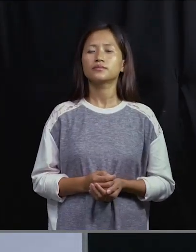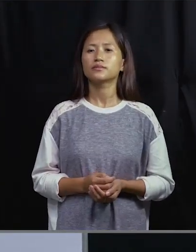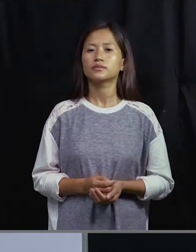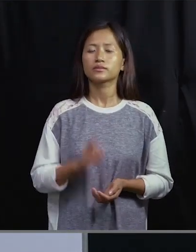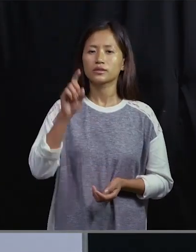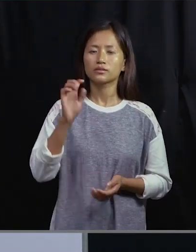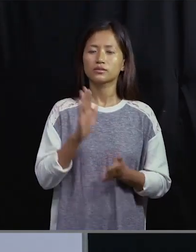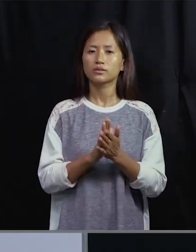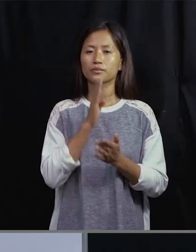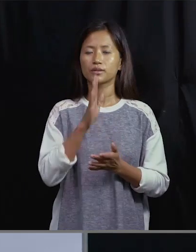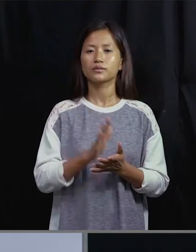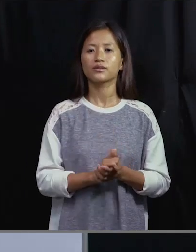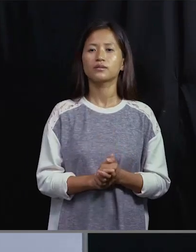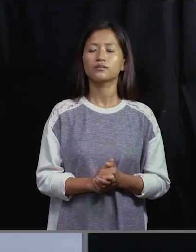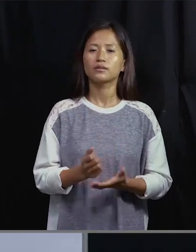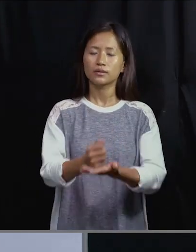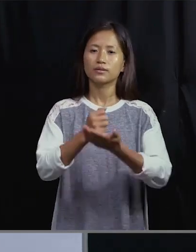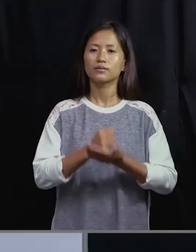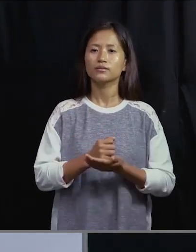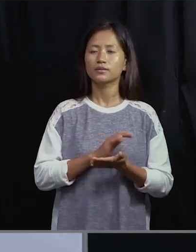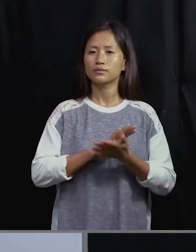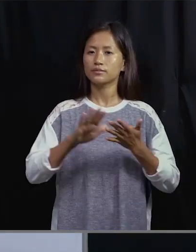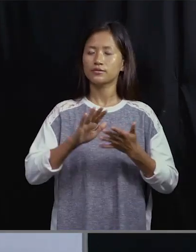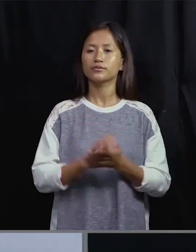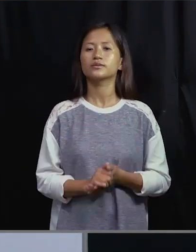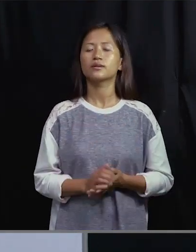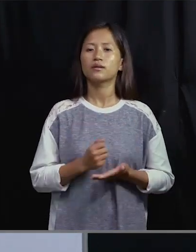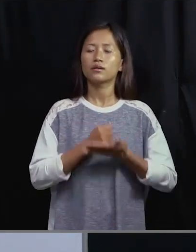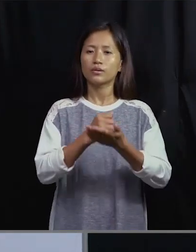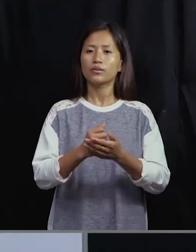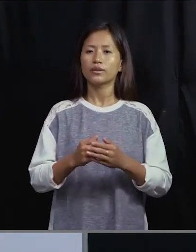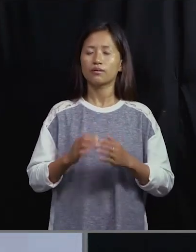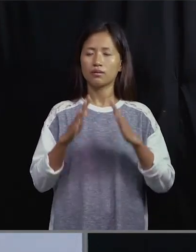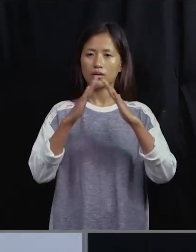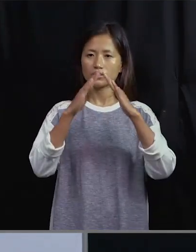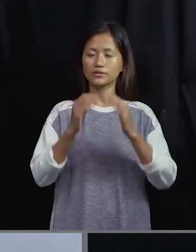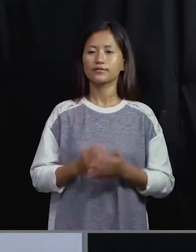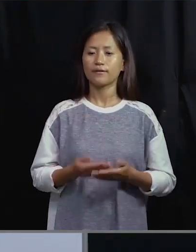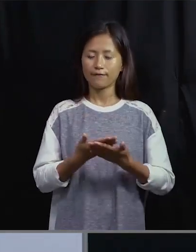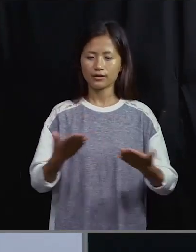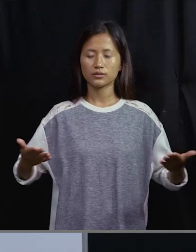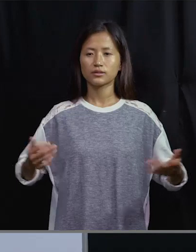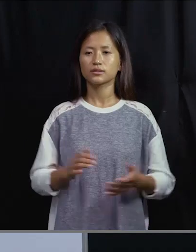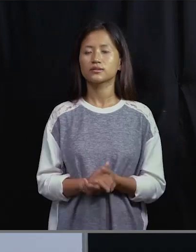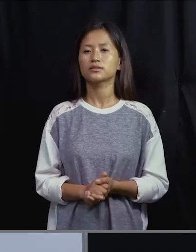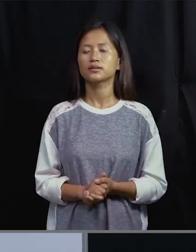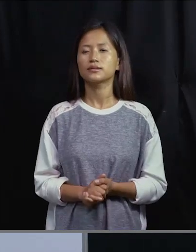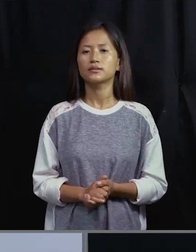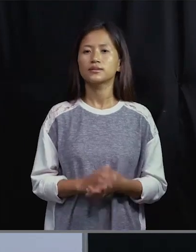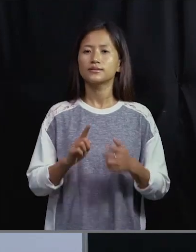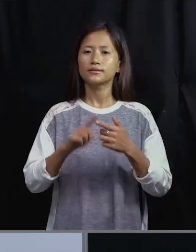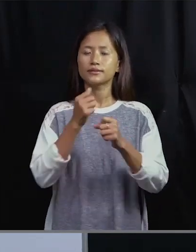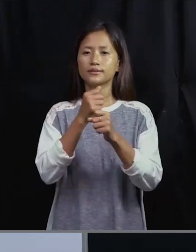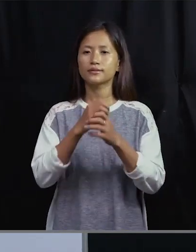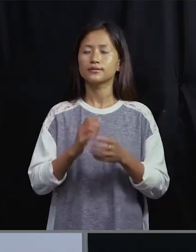is also been help, okay, removed with the help of these warehousing facilities. So these are some of the, examples